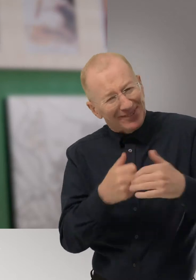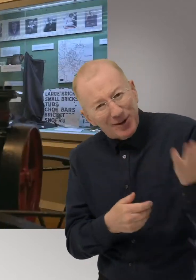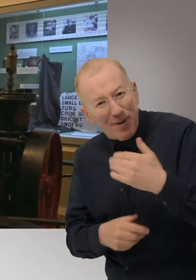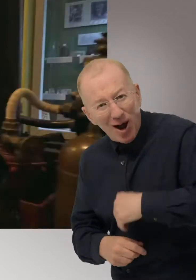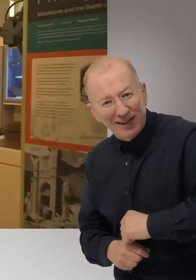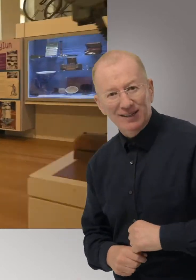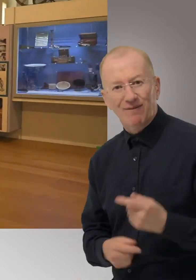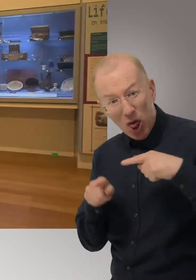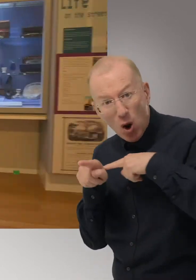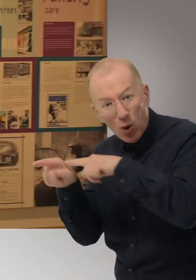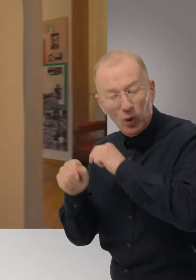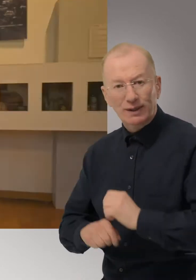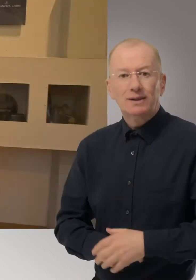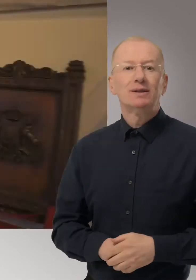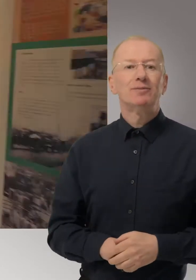Keep up.